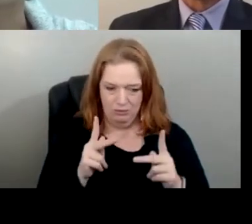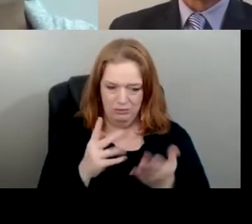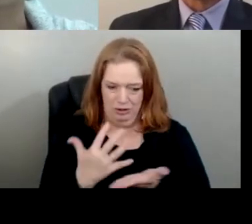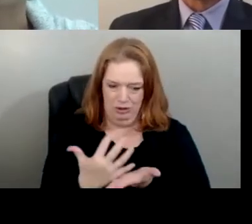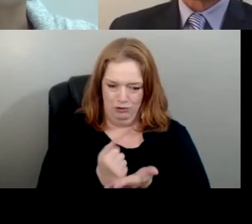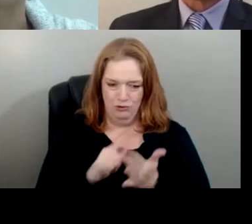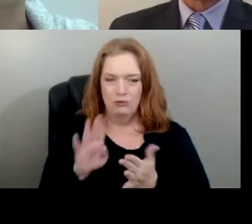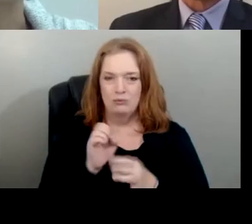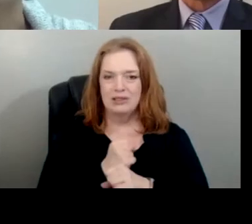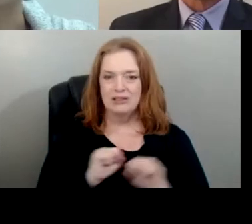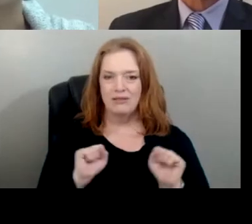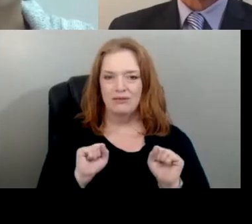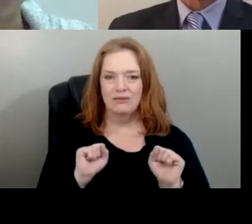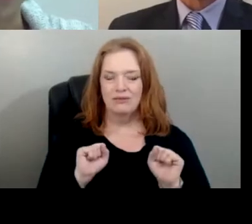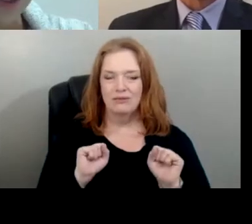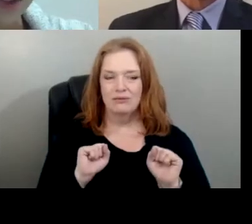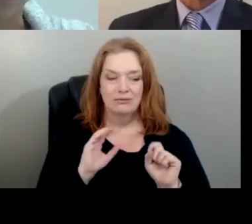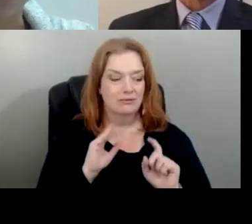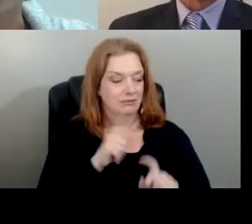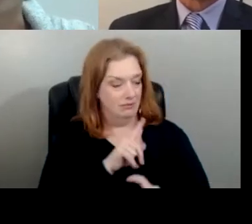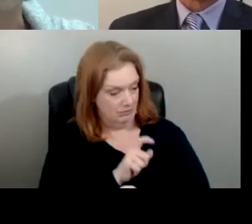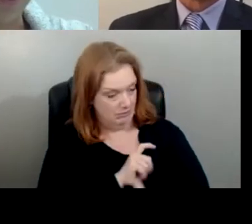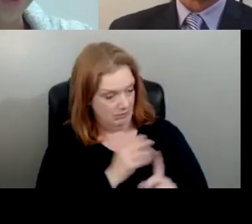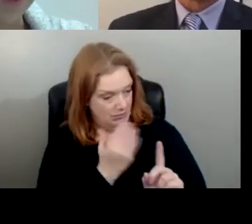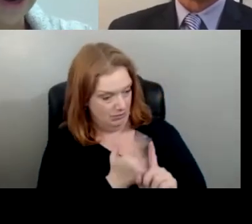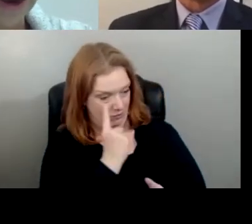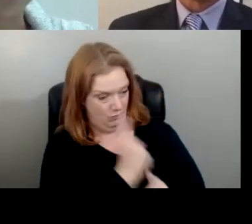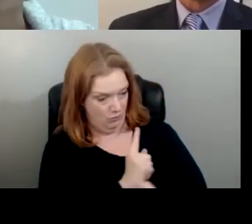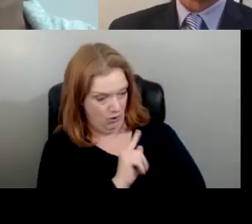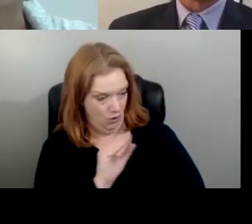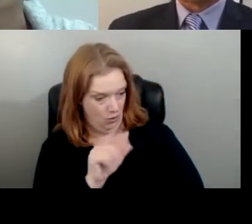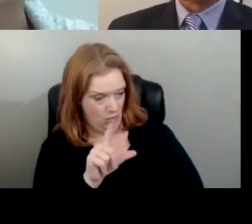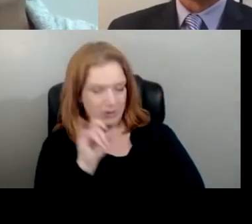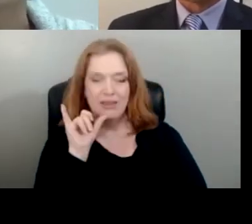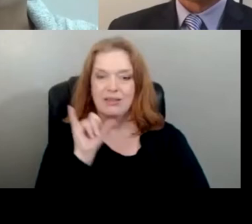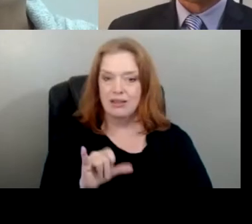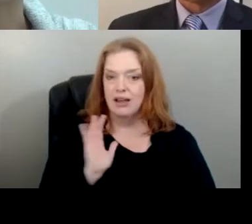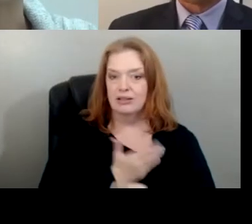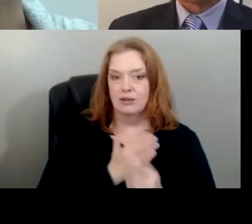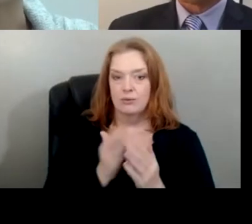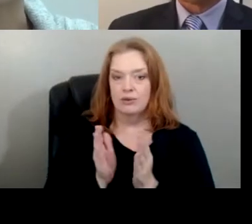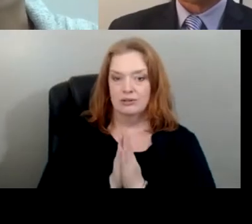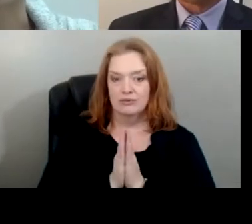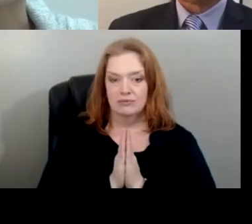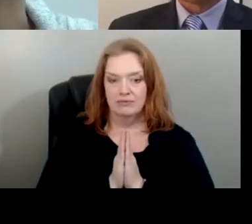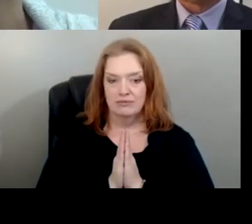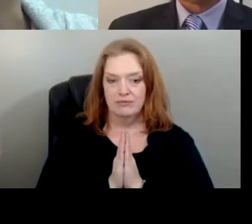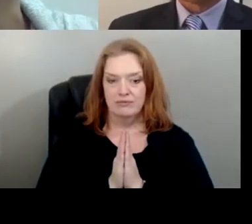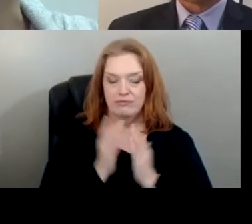the tools to our law enforcement is what we're getting behind right now. So trying to lead that effort and